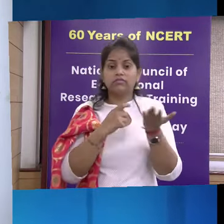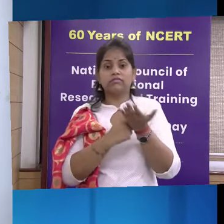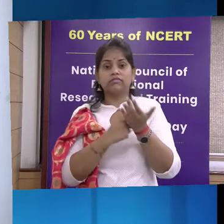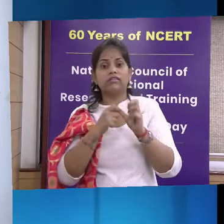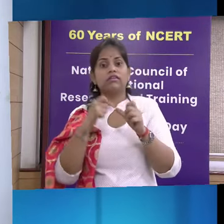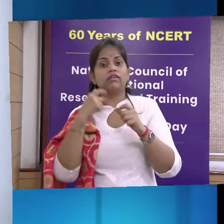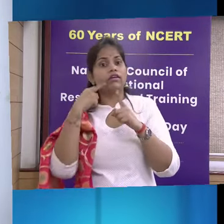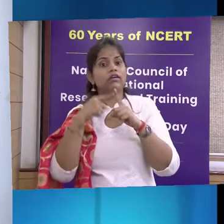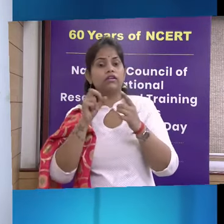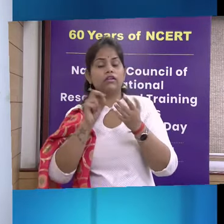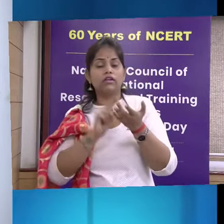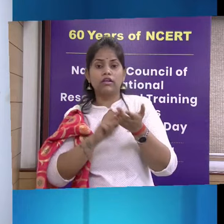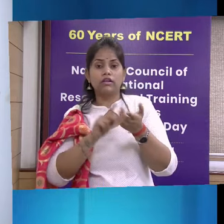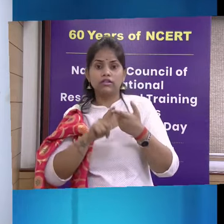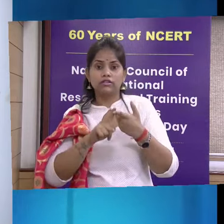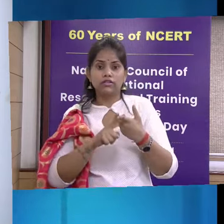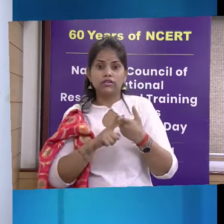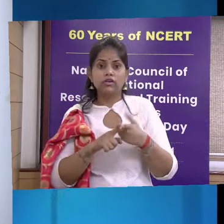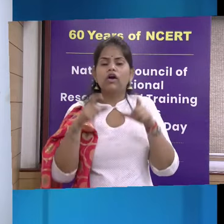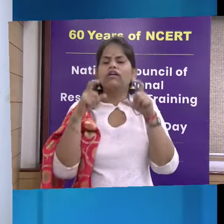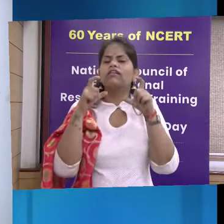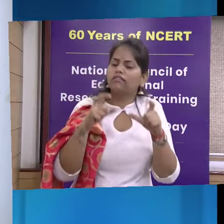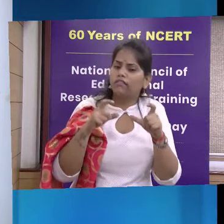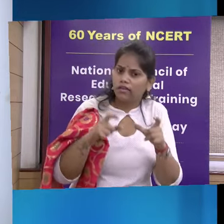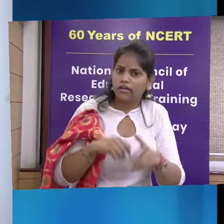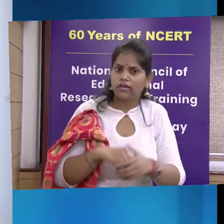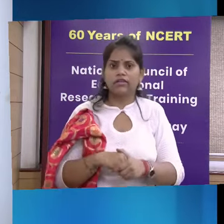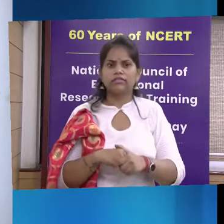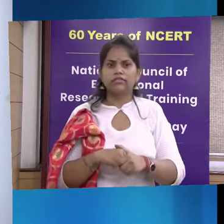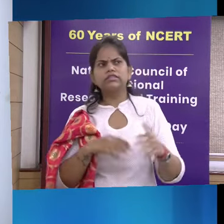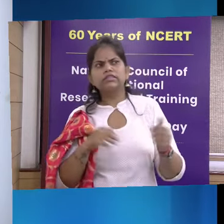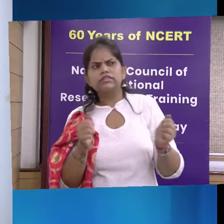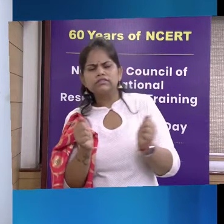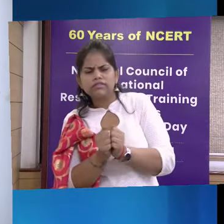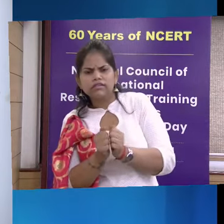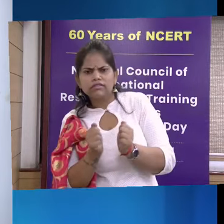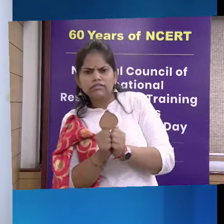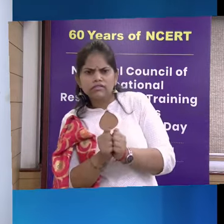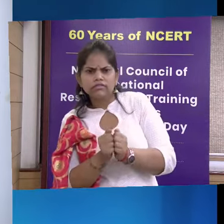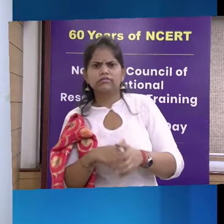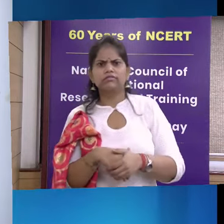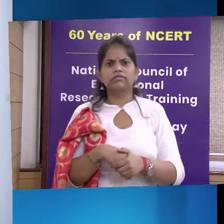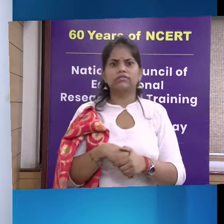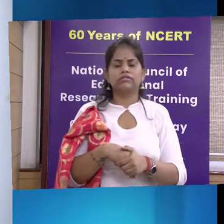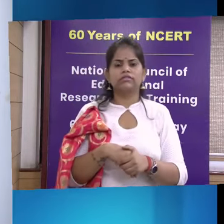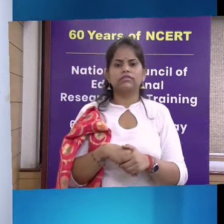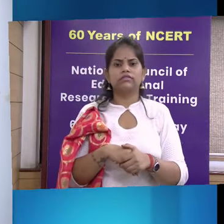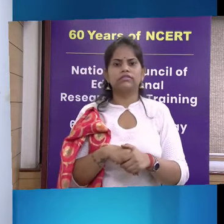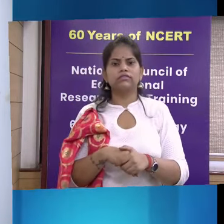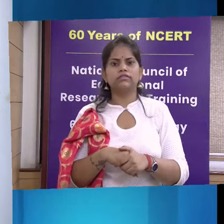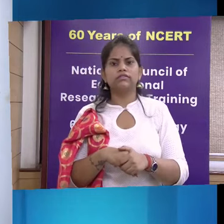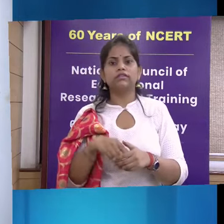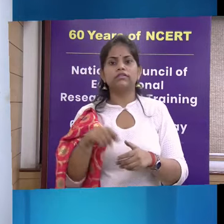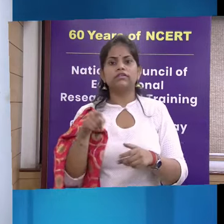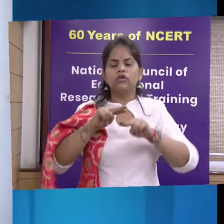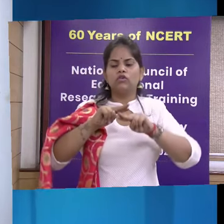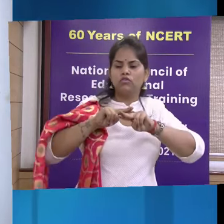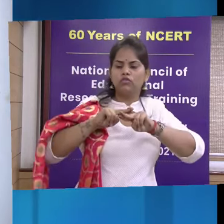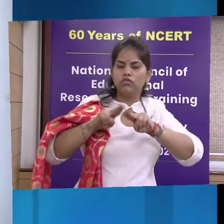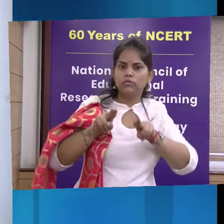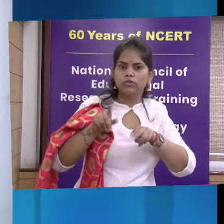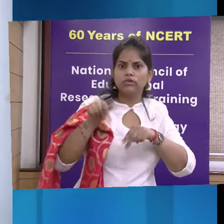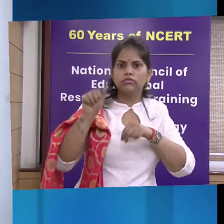compassionate, and caring, while at the same time prepare them for gainful fulfillment